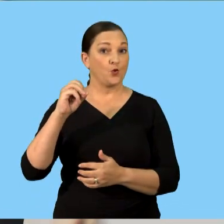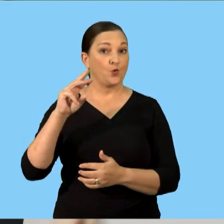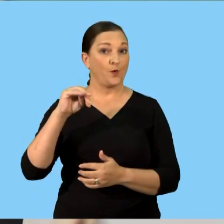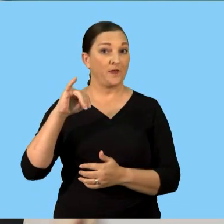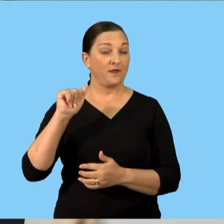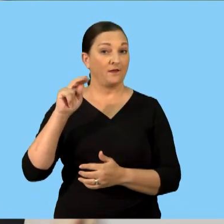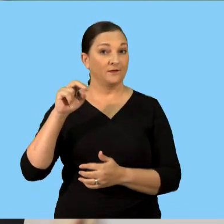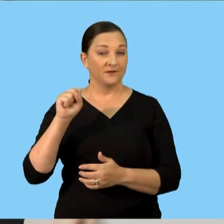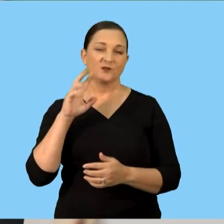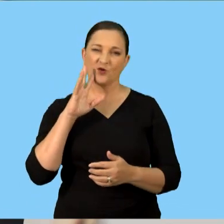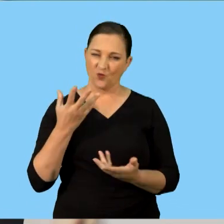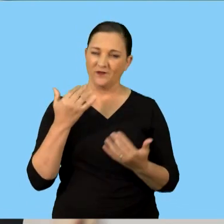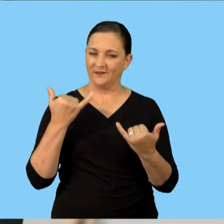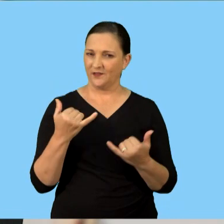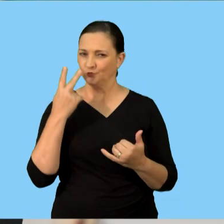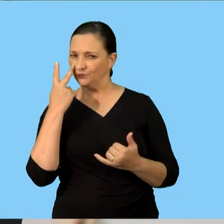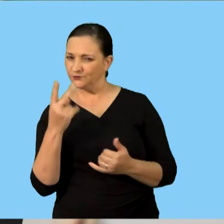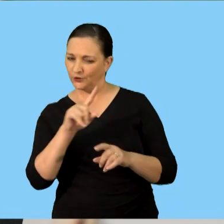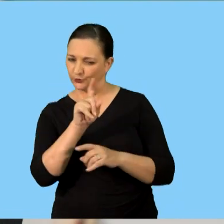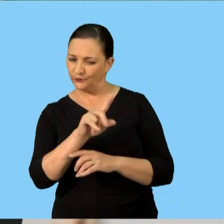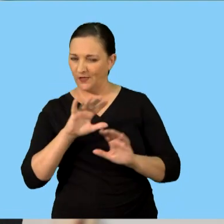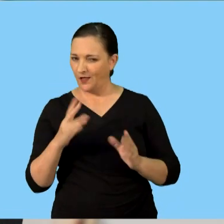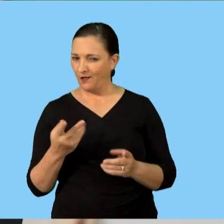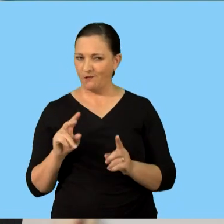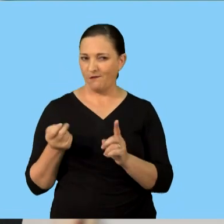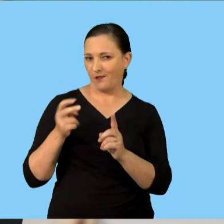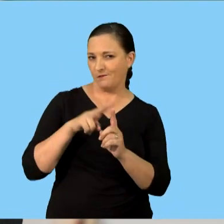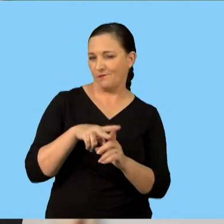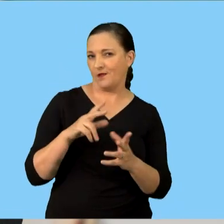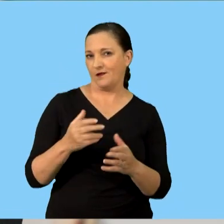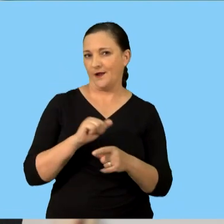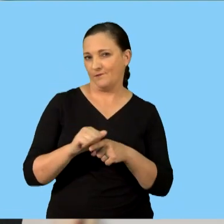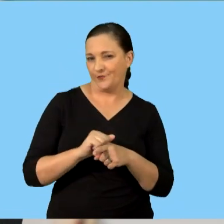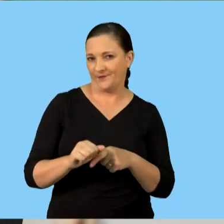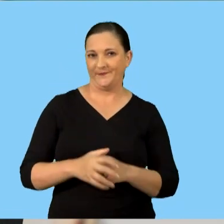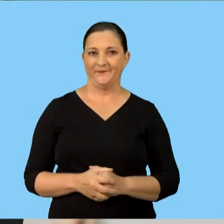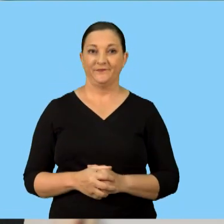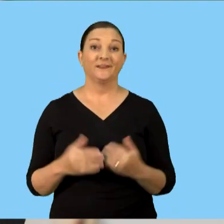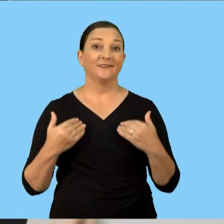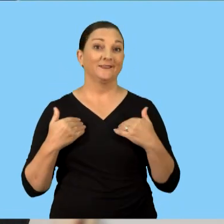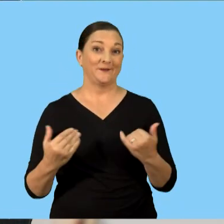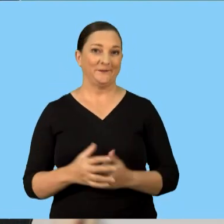practice and application questions. So let's get started.